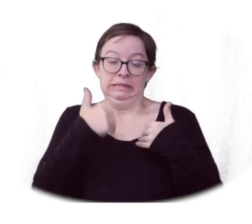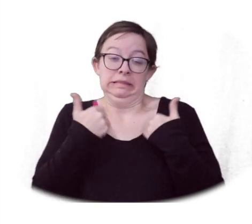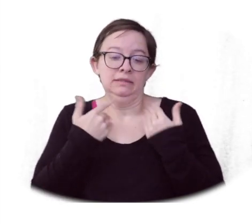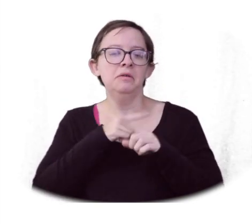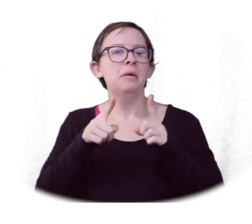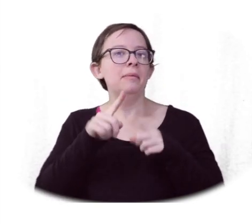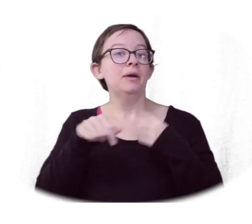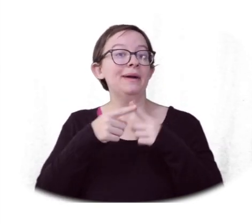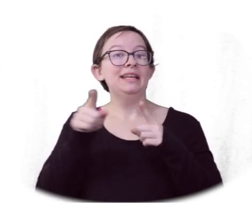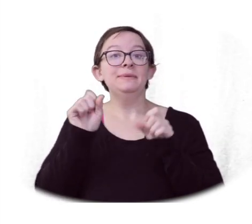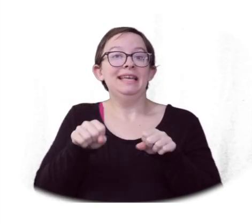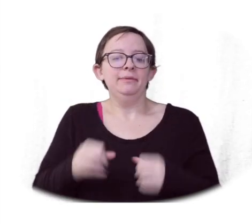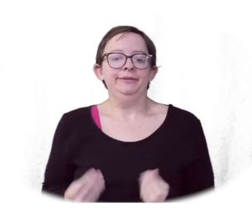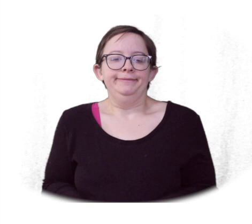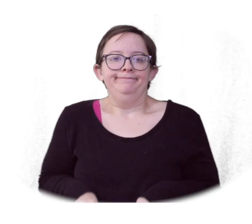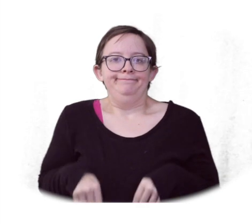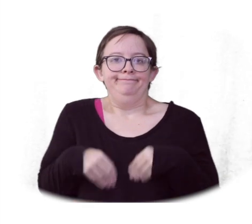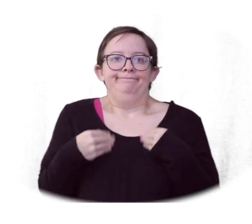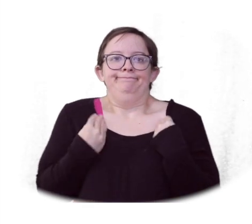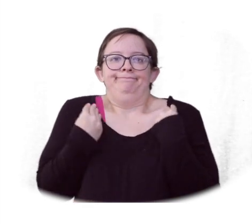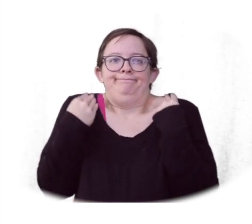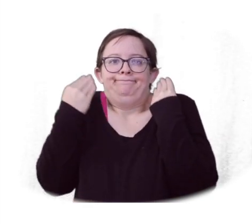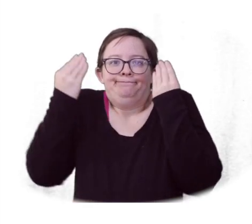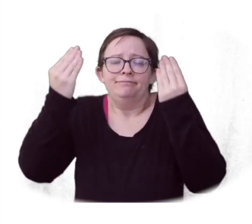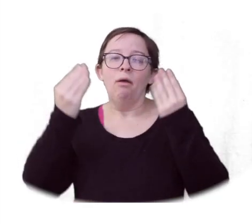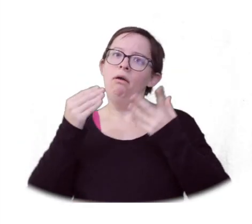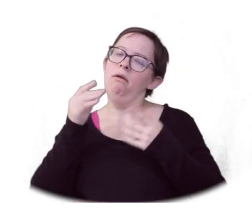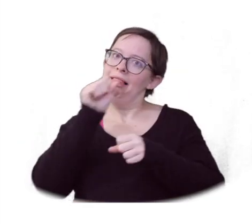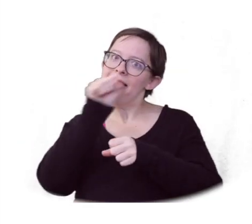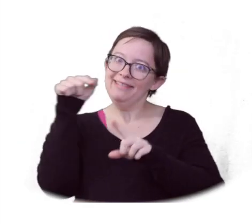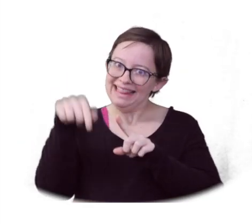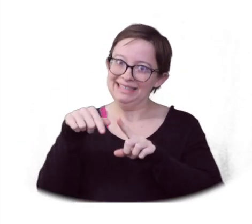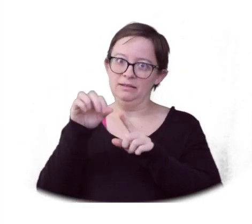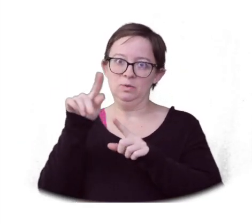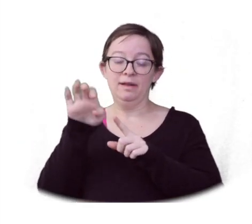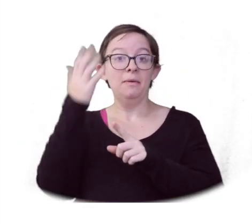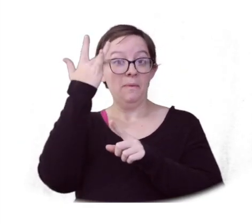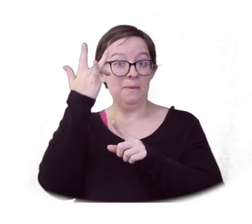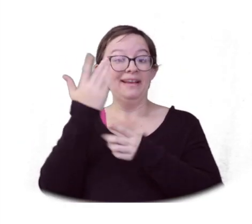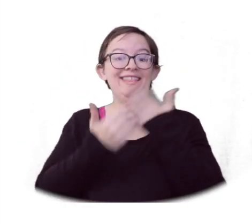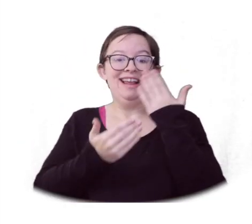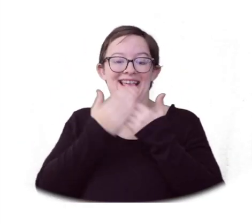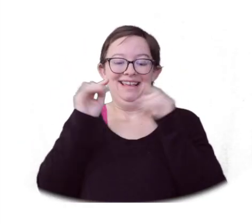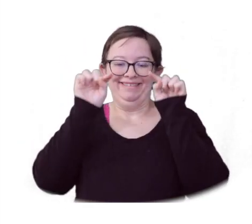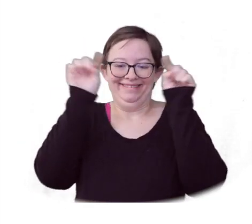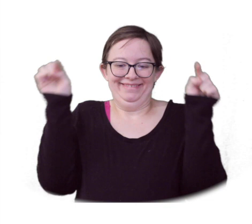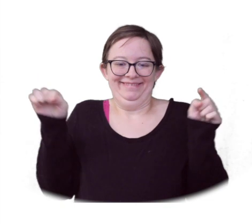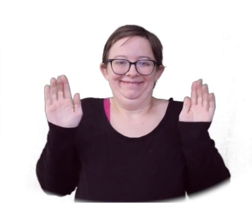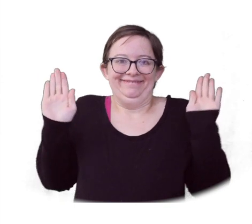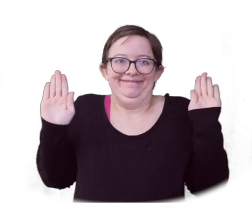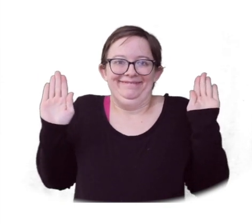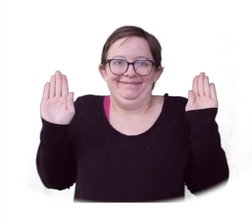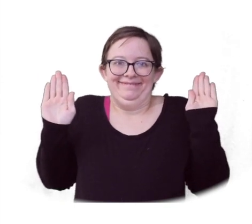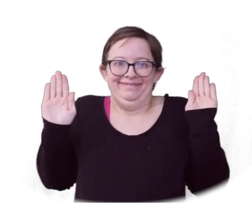really, really little, but once he was able to get his hands out of the swaddle, he loved this because what they can do is their little hands fit